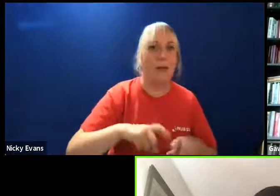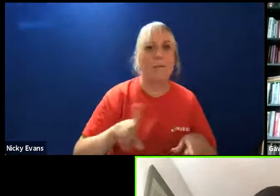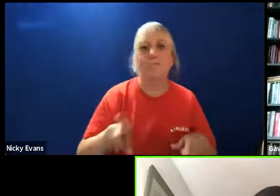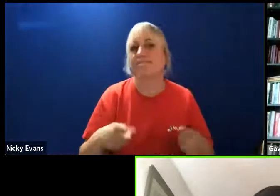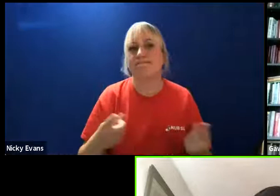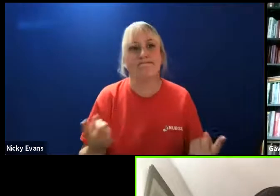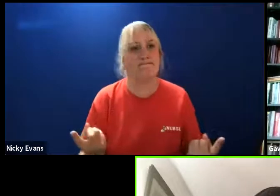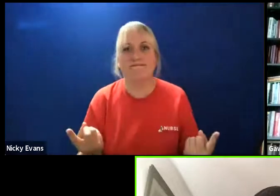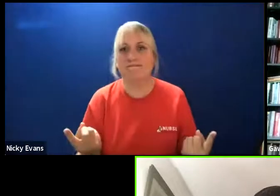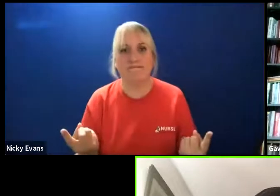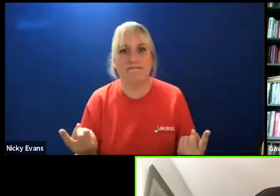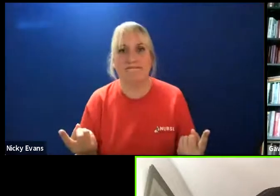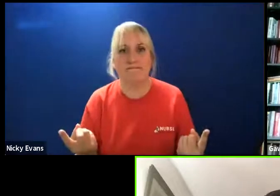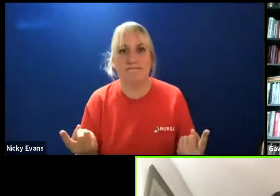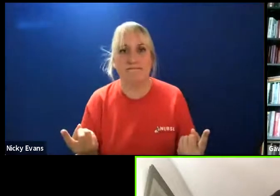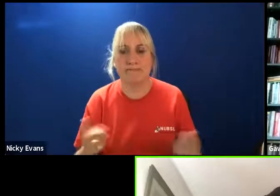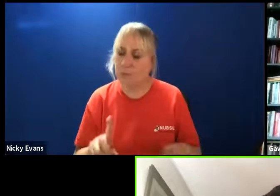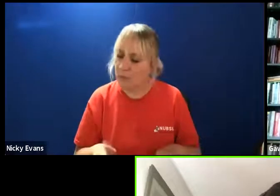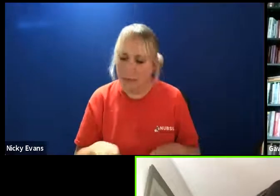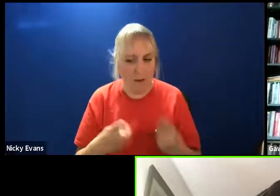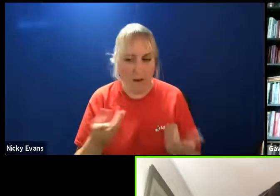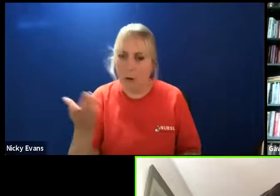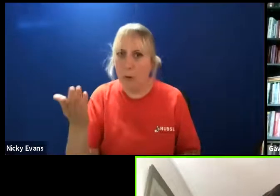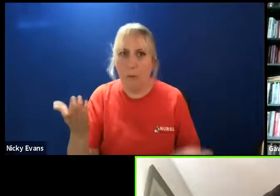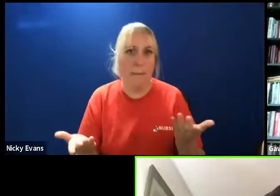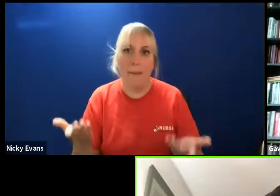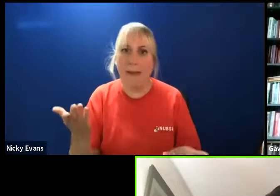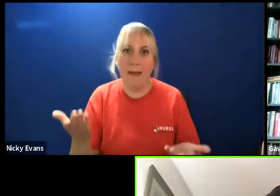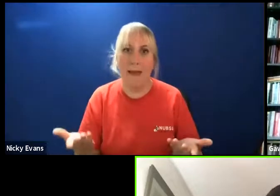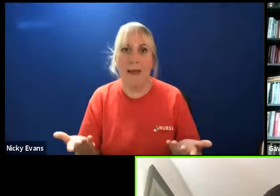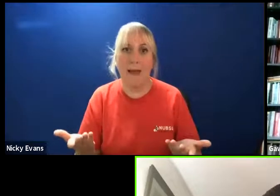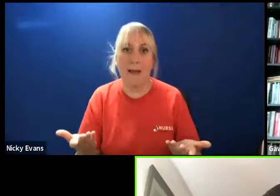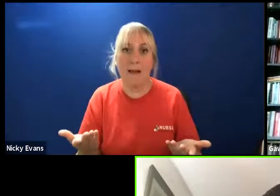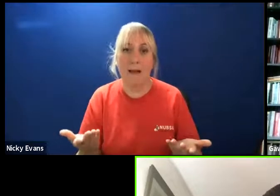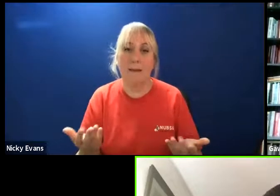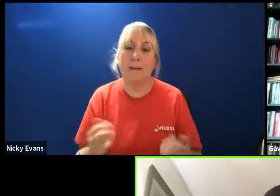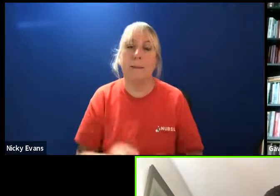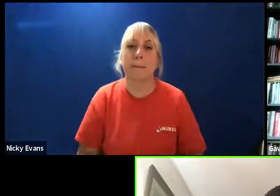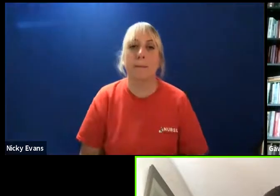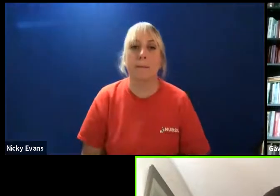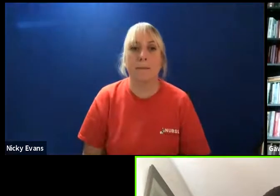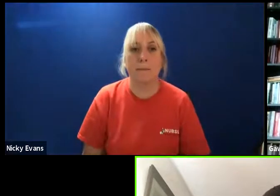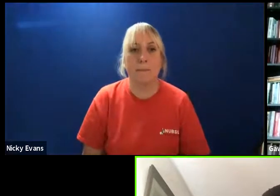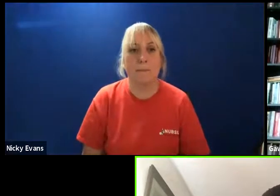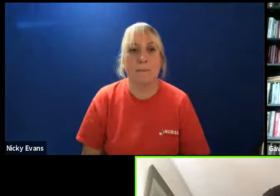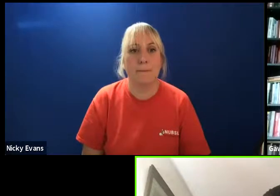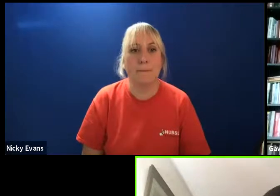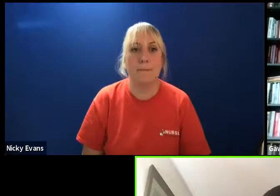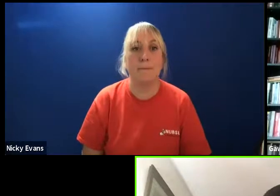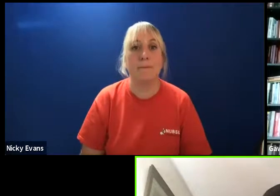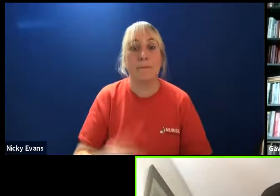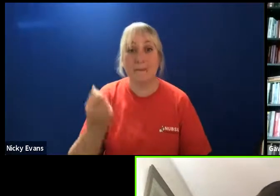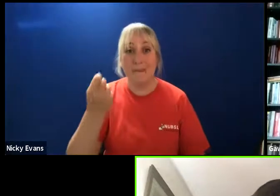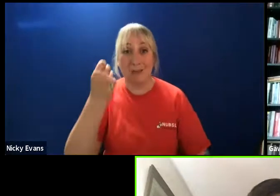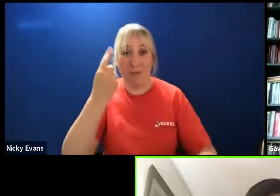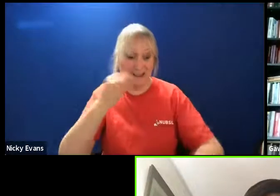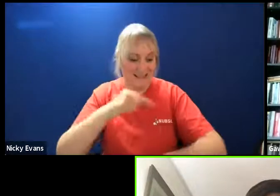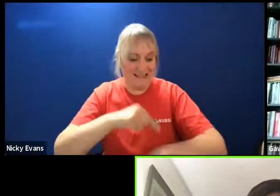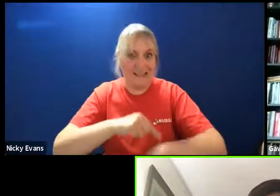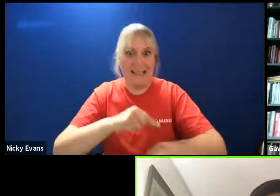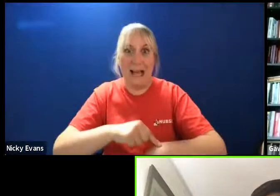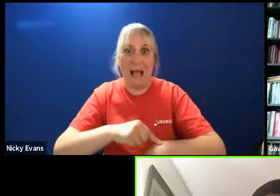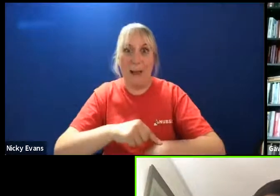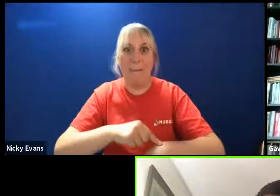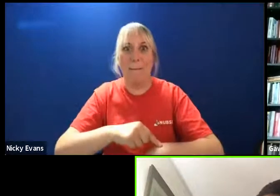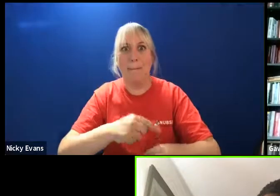structures and systems that we have in the United Kingdom and generally in the West. I recognize that time is not our friend, and I also want to give a lot of